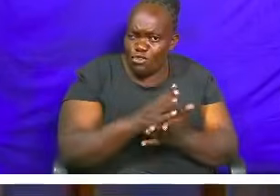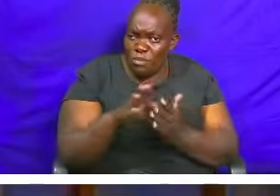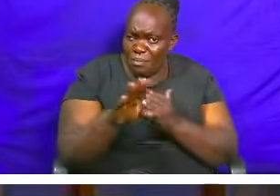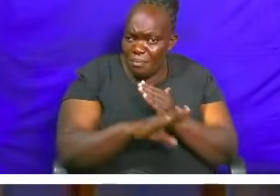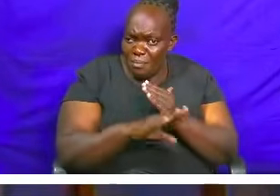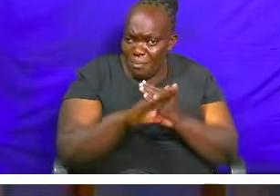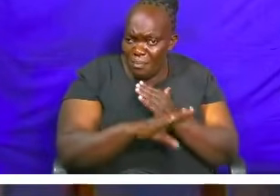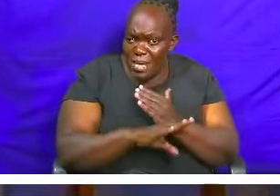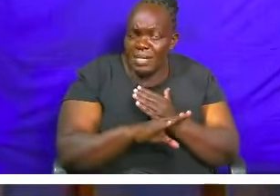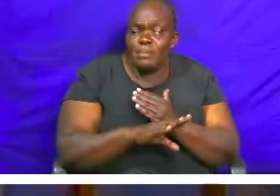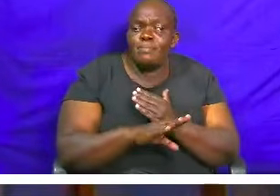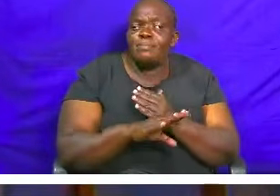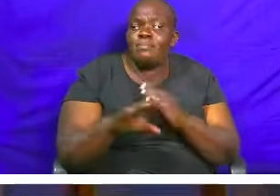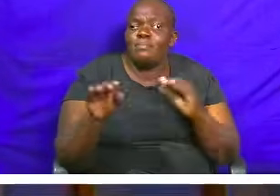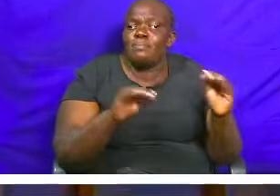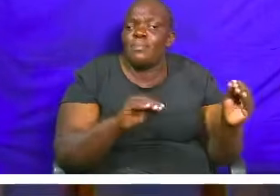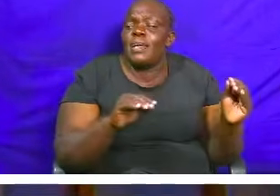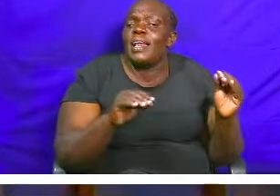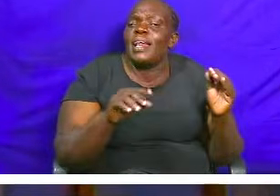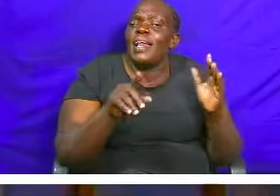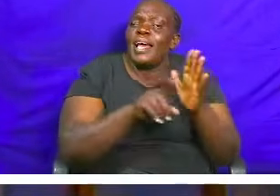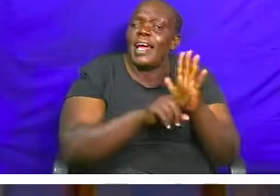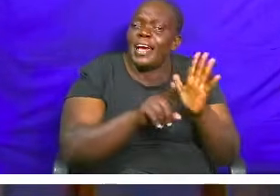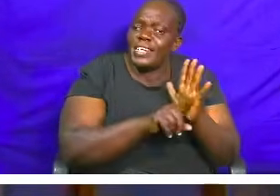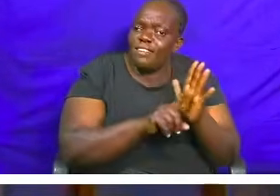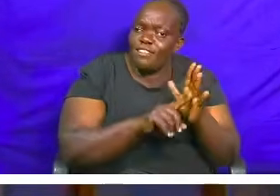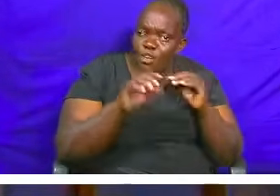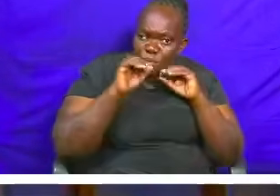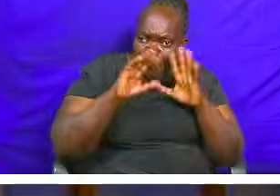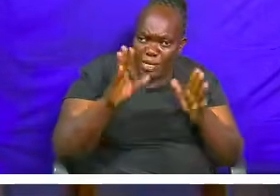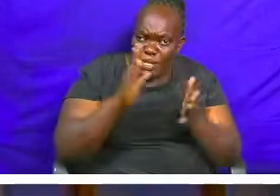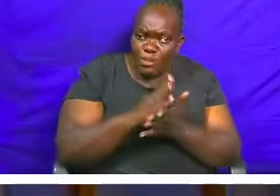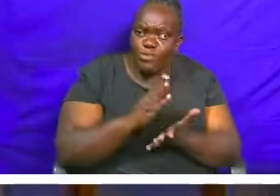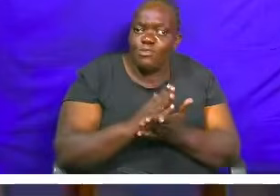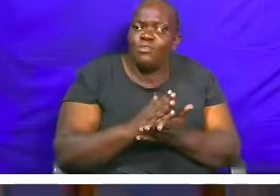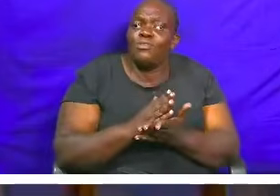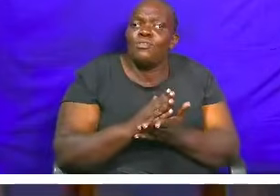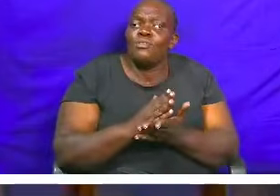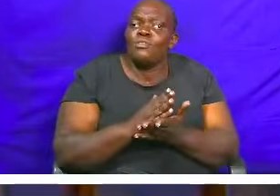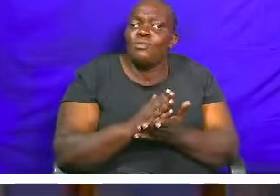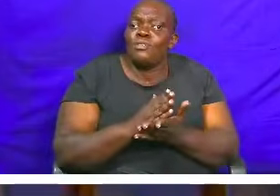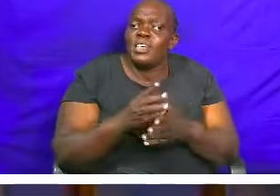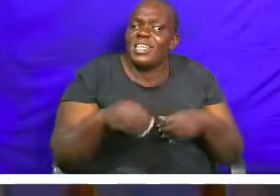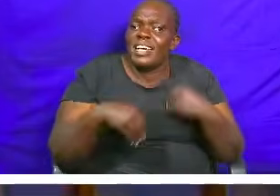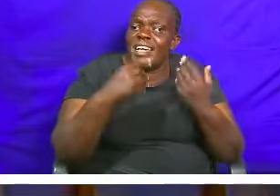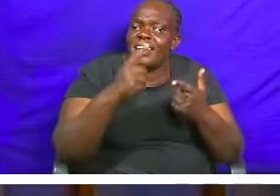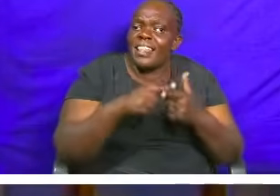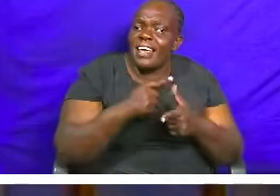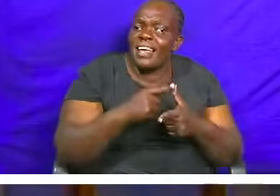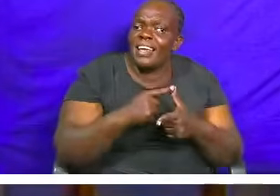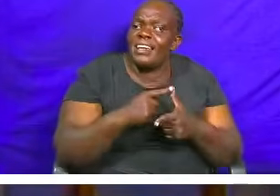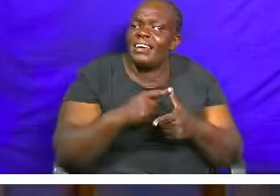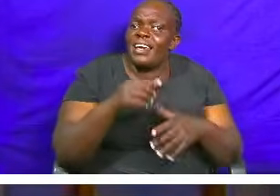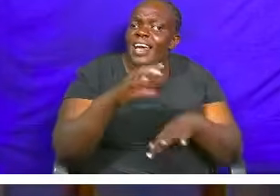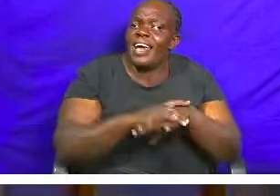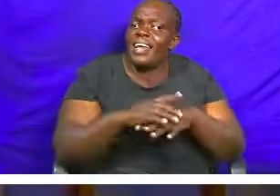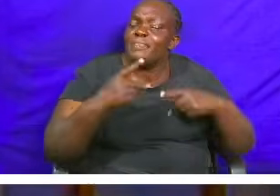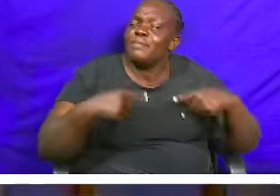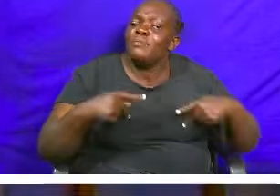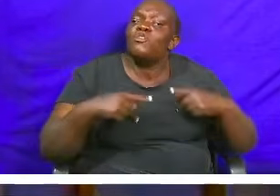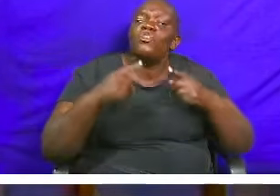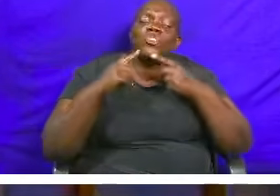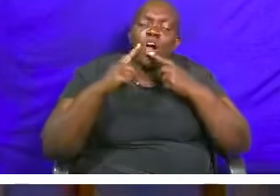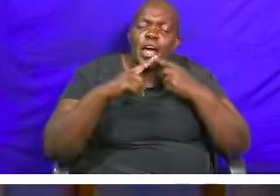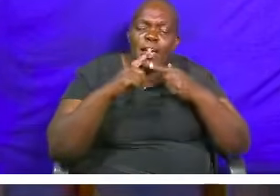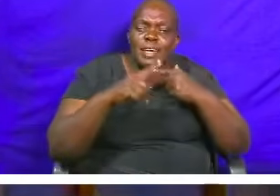track news and negative information. You can imagine somebody doing that sacrifice, and then they say they find people talking ill at